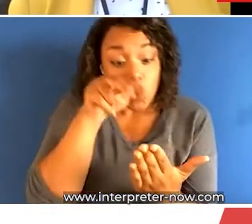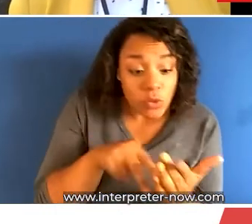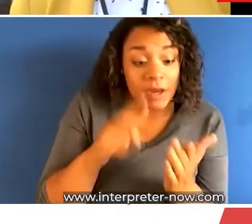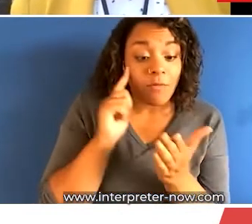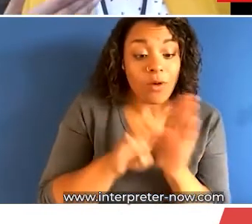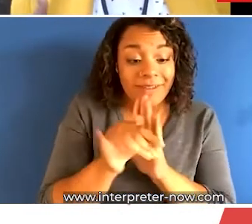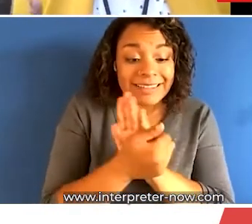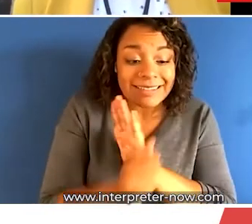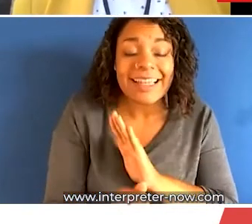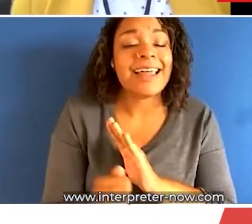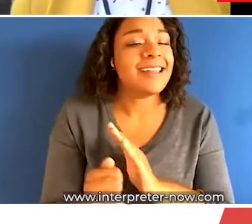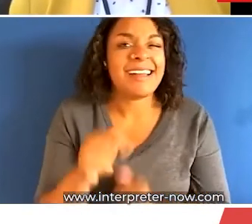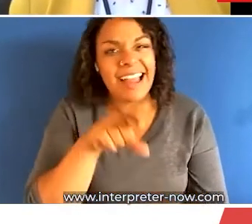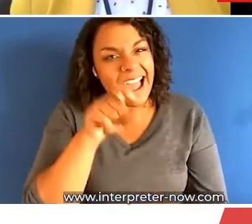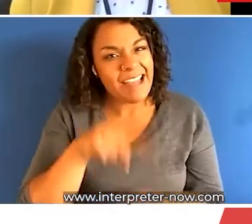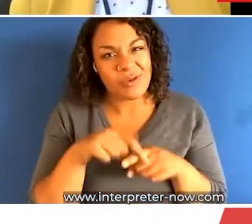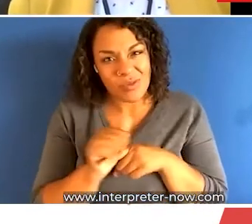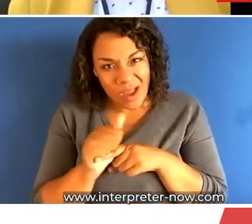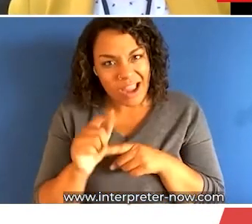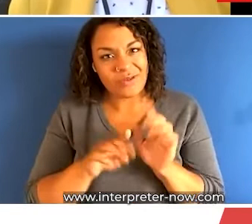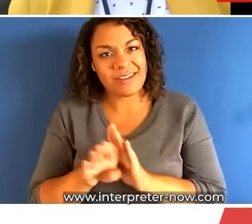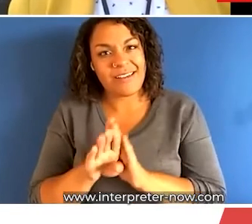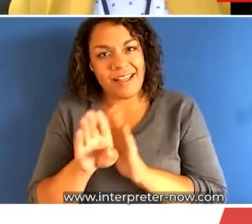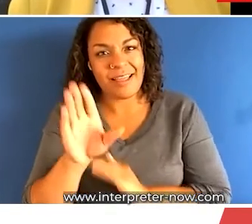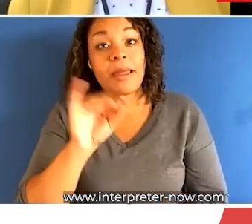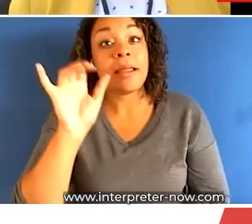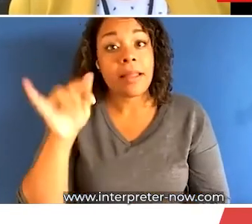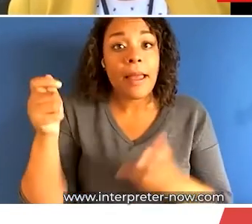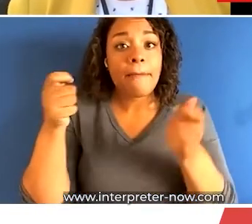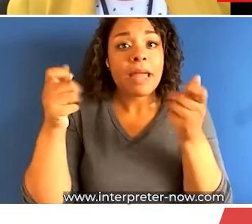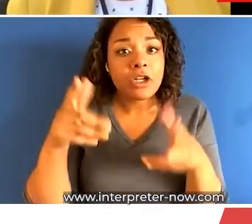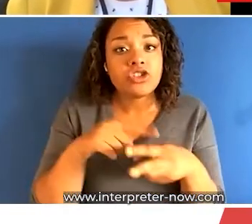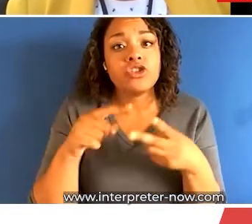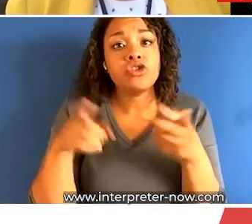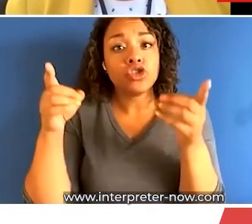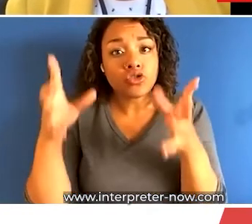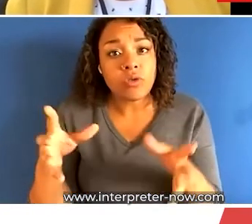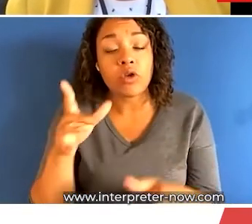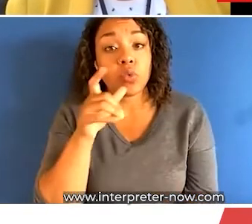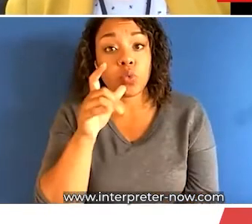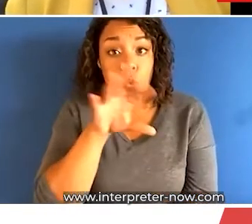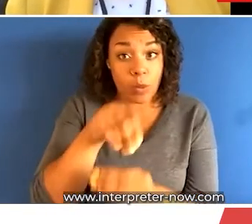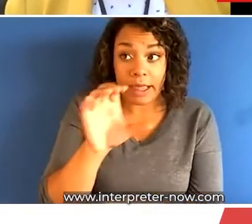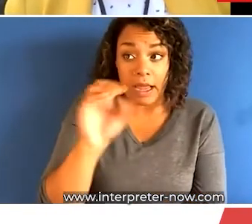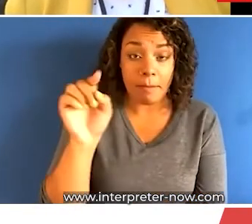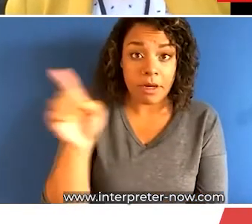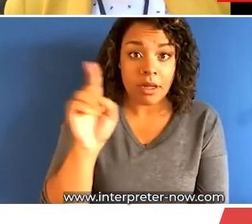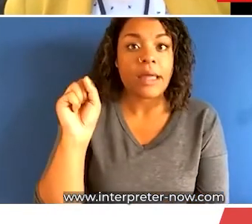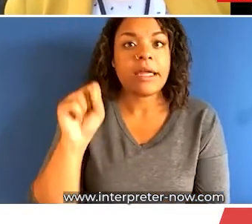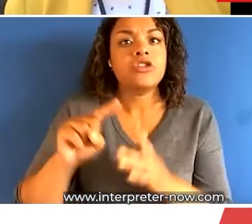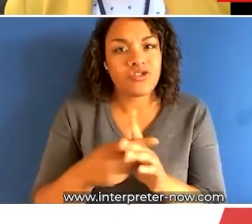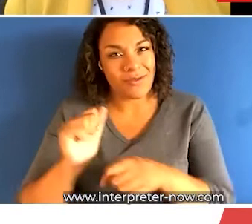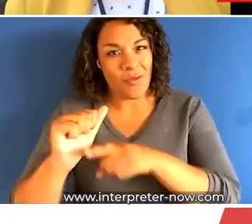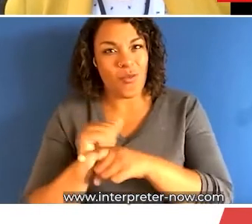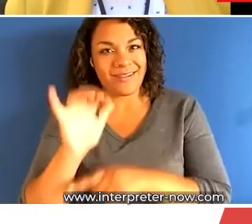or, it's something that you just have to practice. And I think that's what managers and directors and folks within companies can really start to